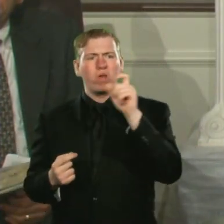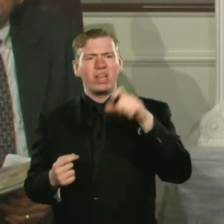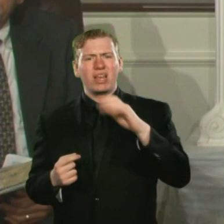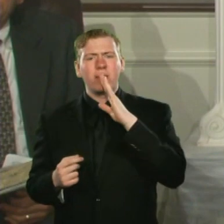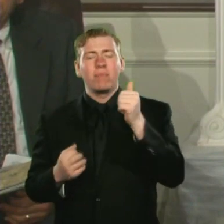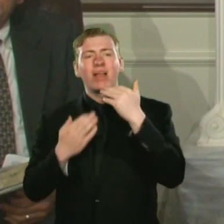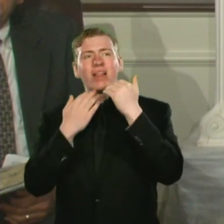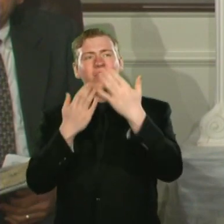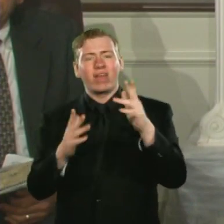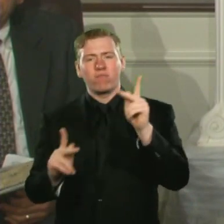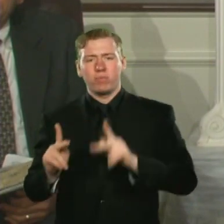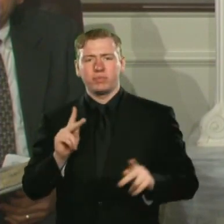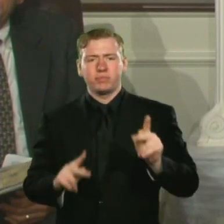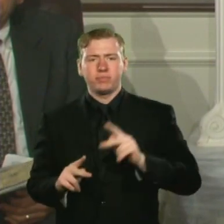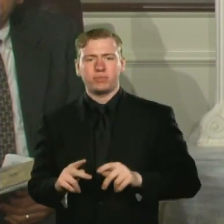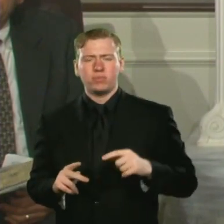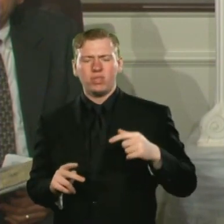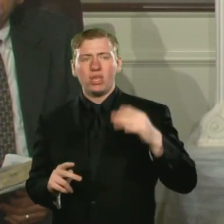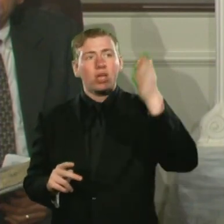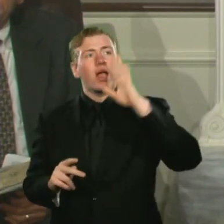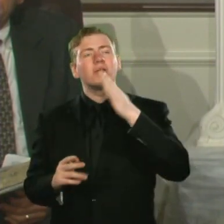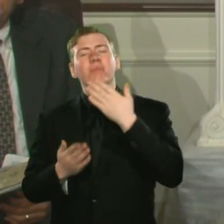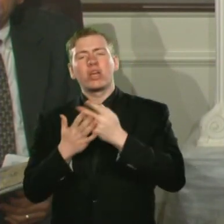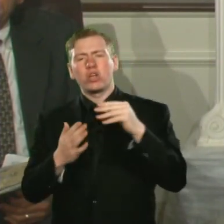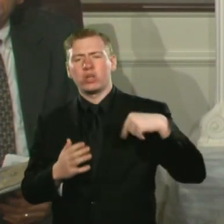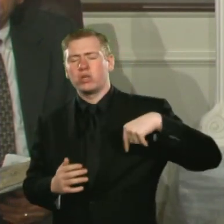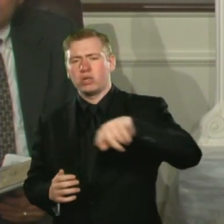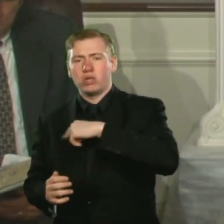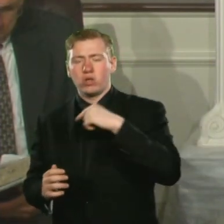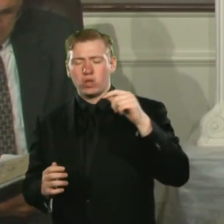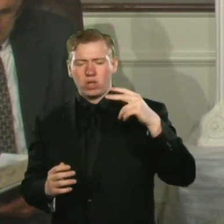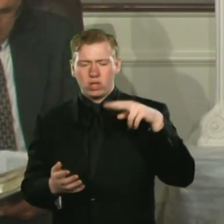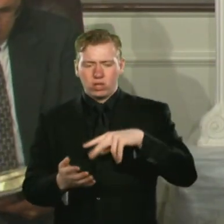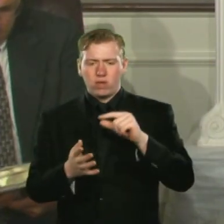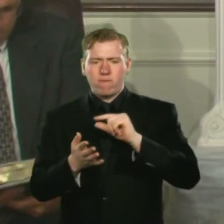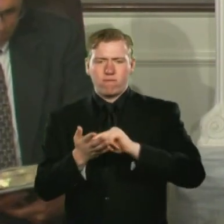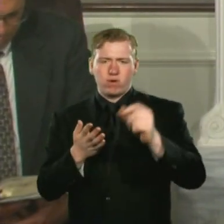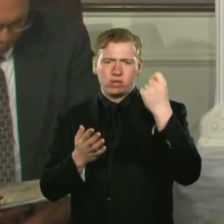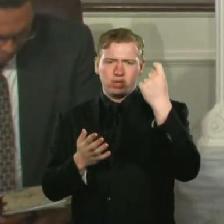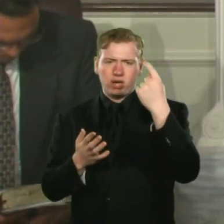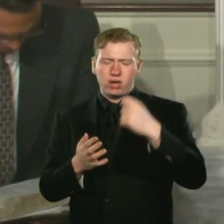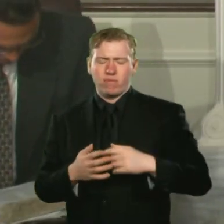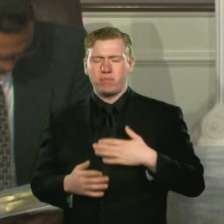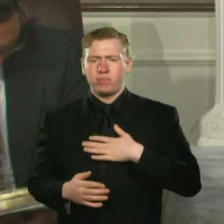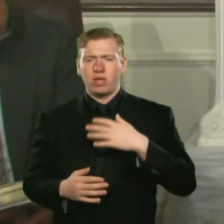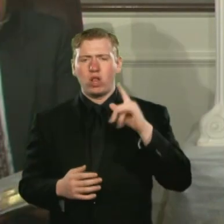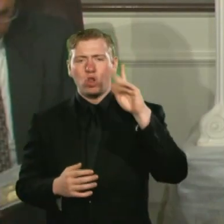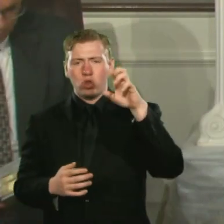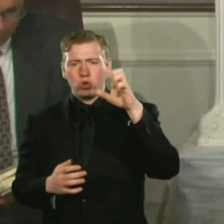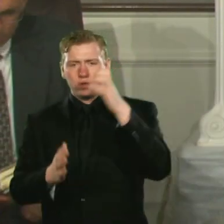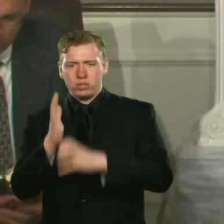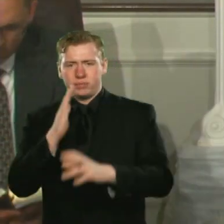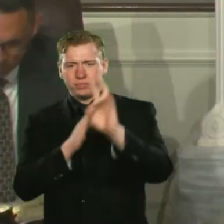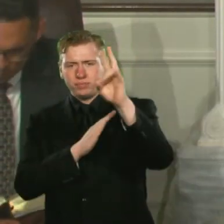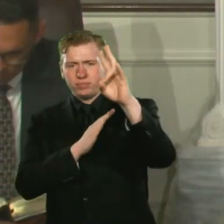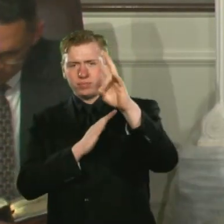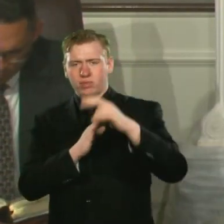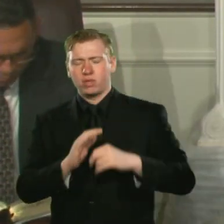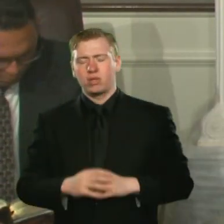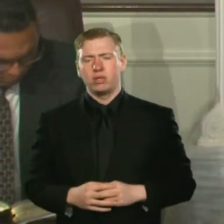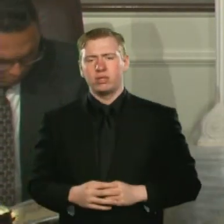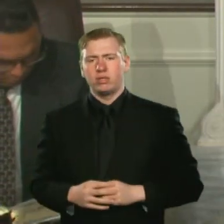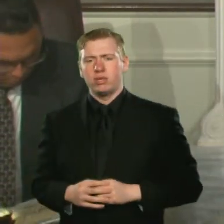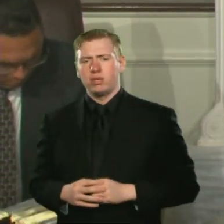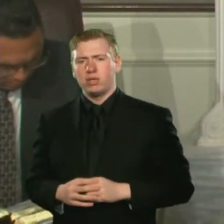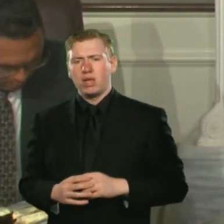grateful people. And God's been good to us. But here's the story. Look at verse number 11, would you please? Luke chapter 17. And